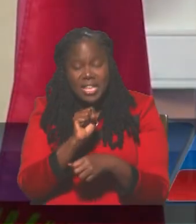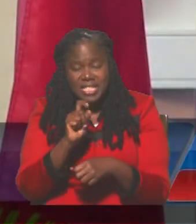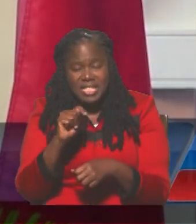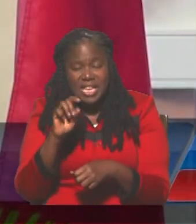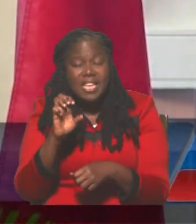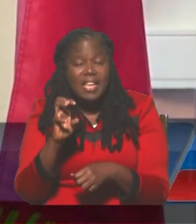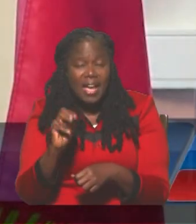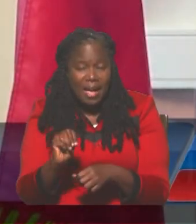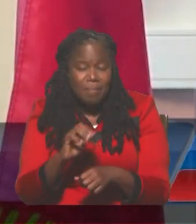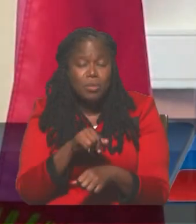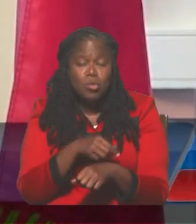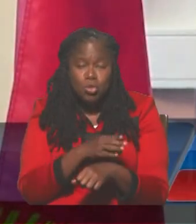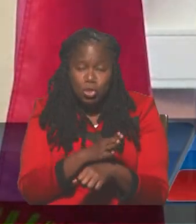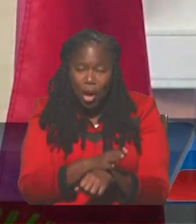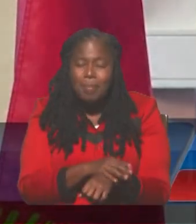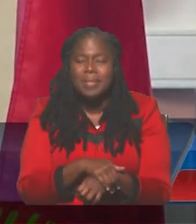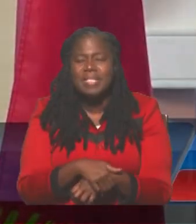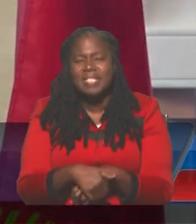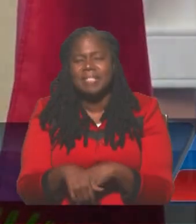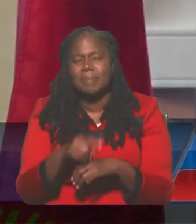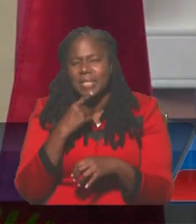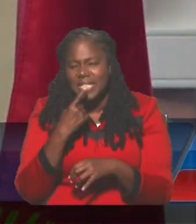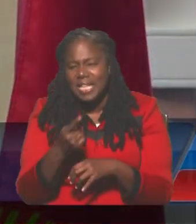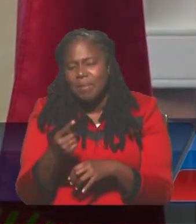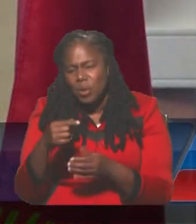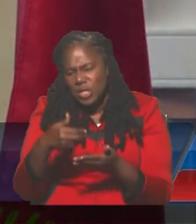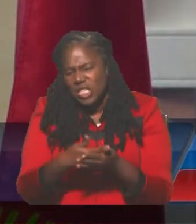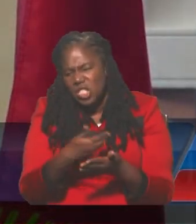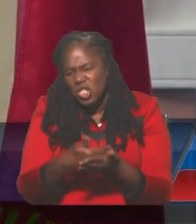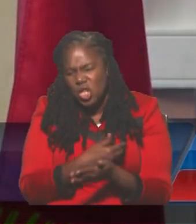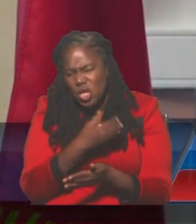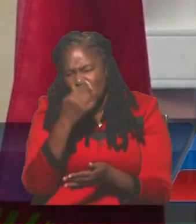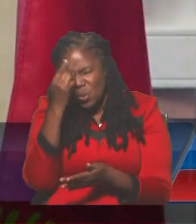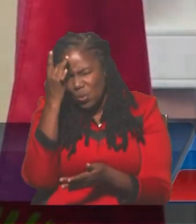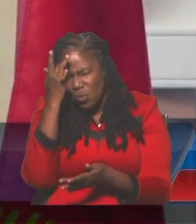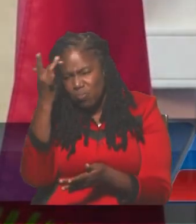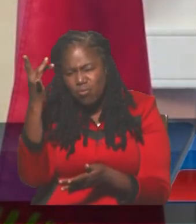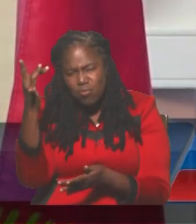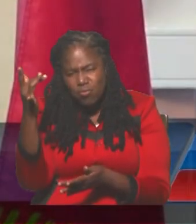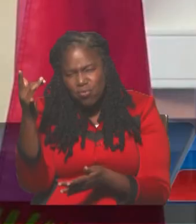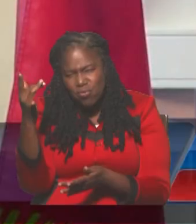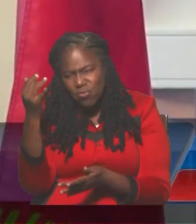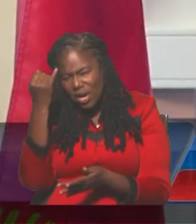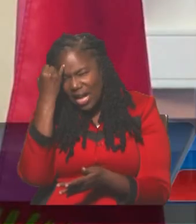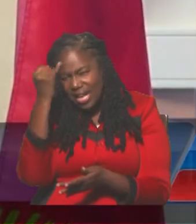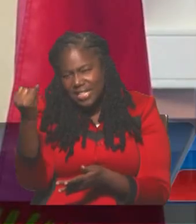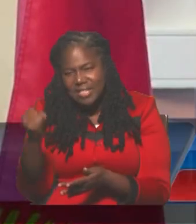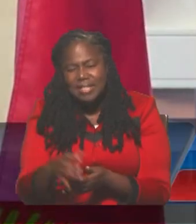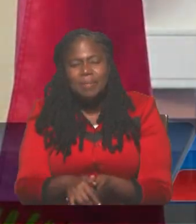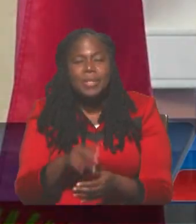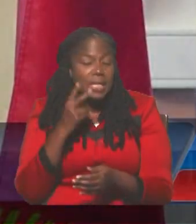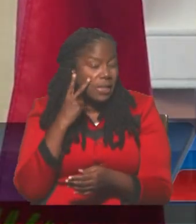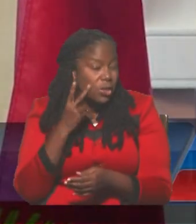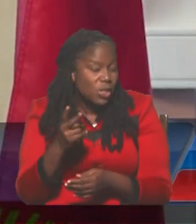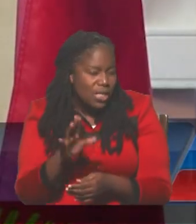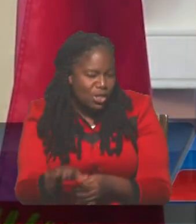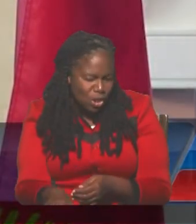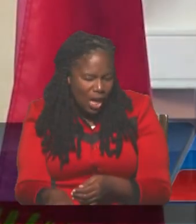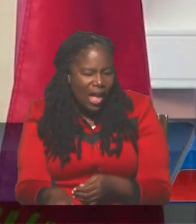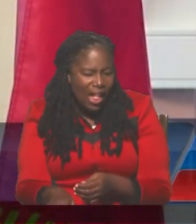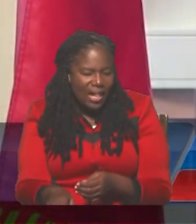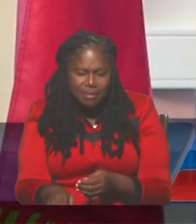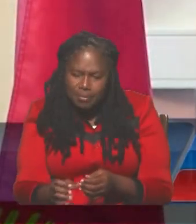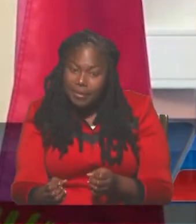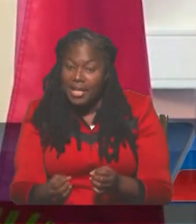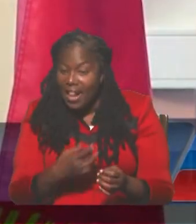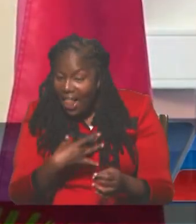and innovate will only increase. That spark you see in a child now, I urge you to invest in